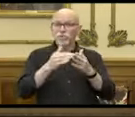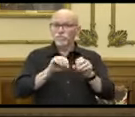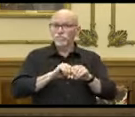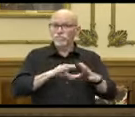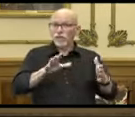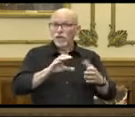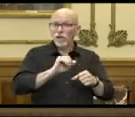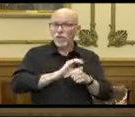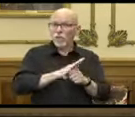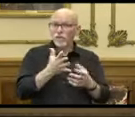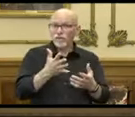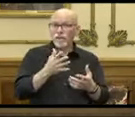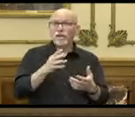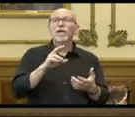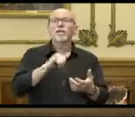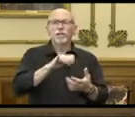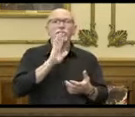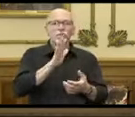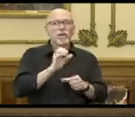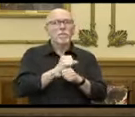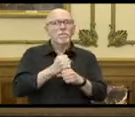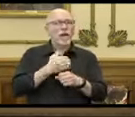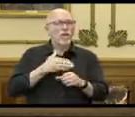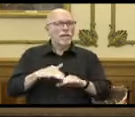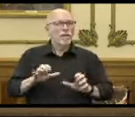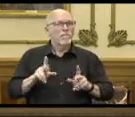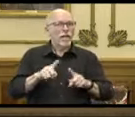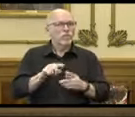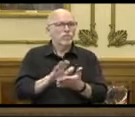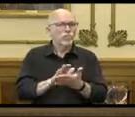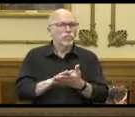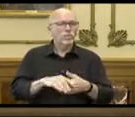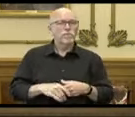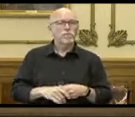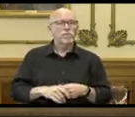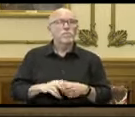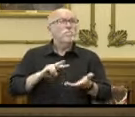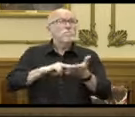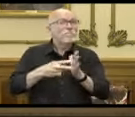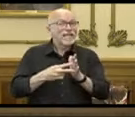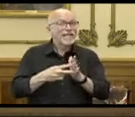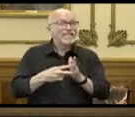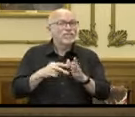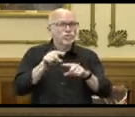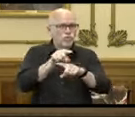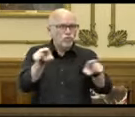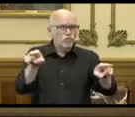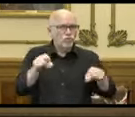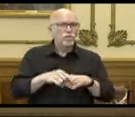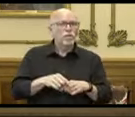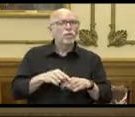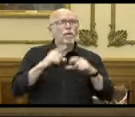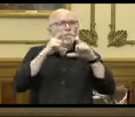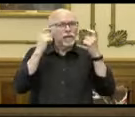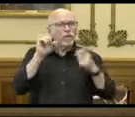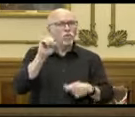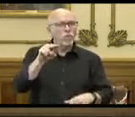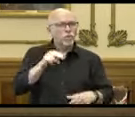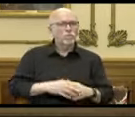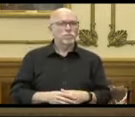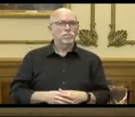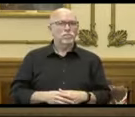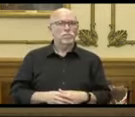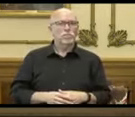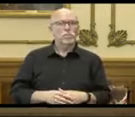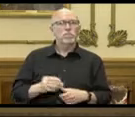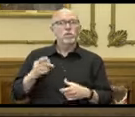COVID is what gets as many of our kids back to school as possible. This means you. Put your mask on.